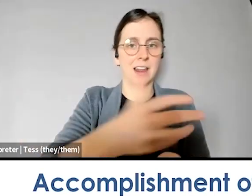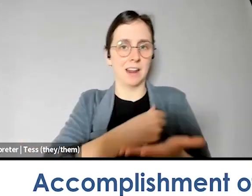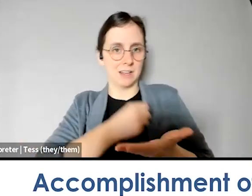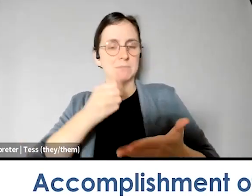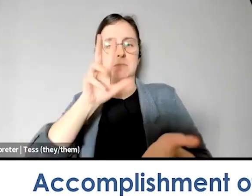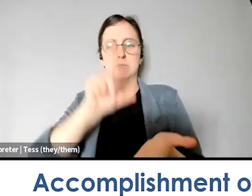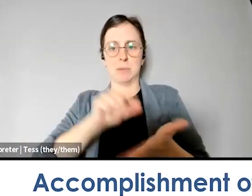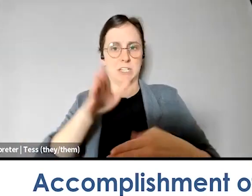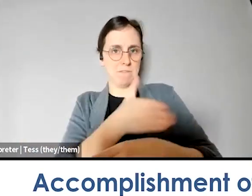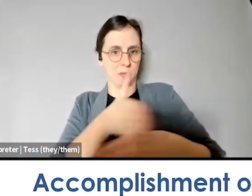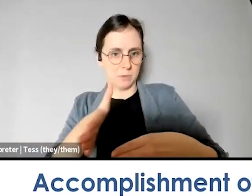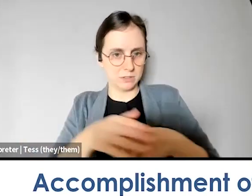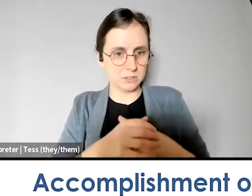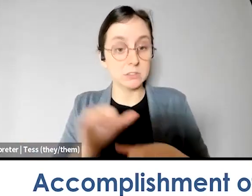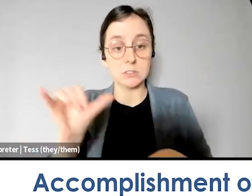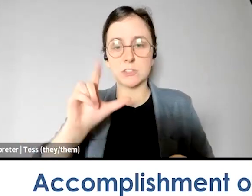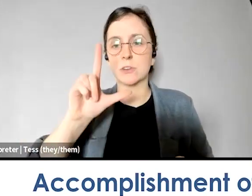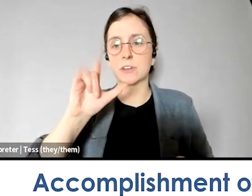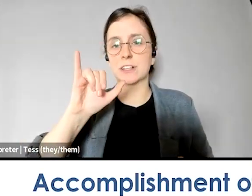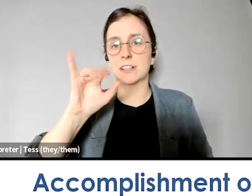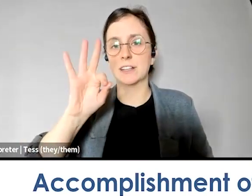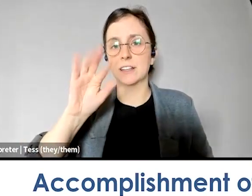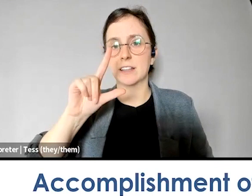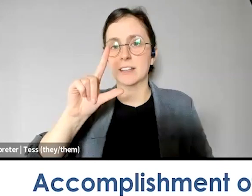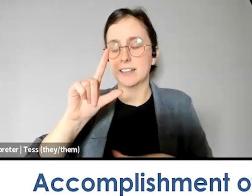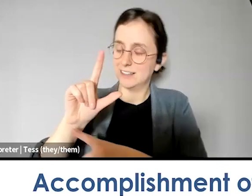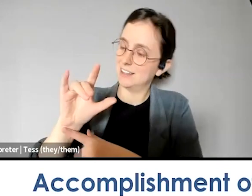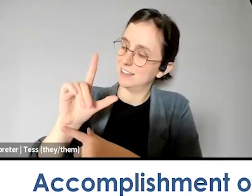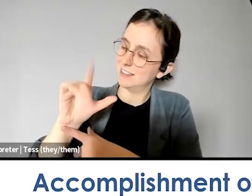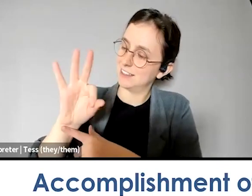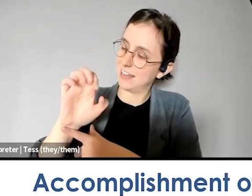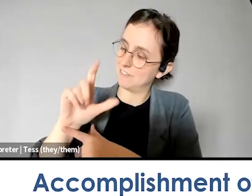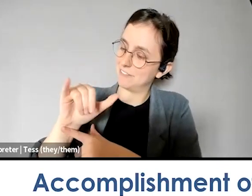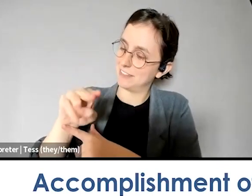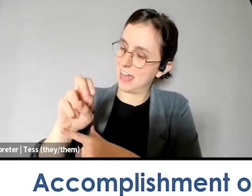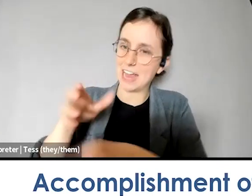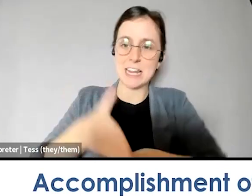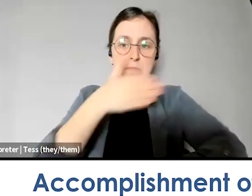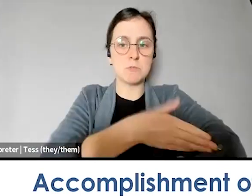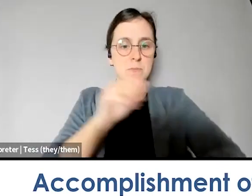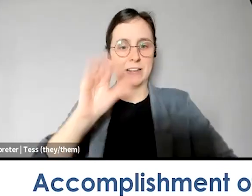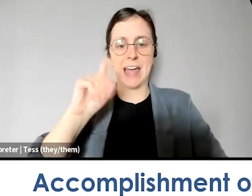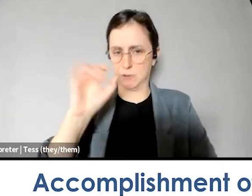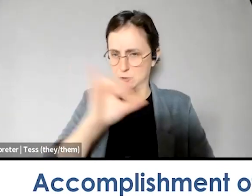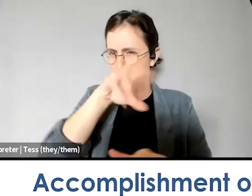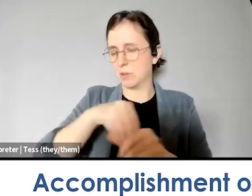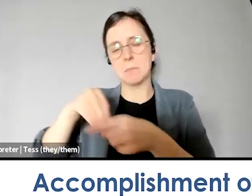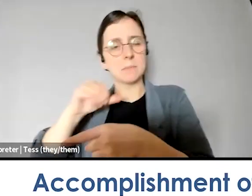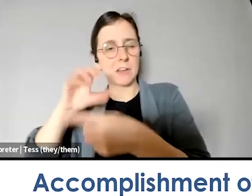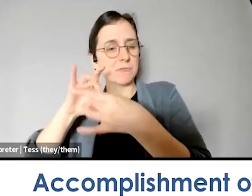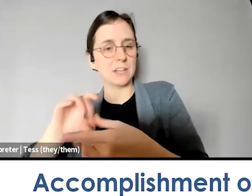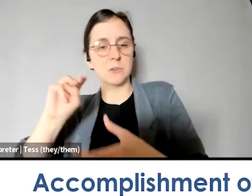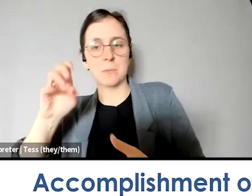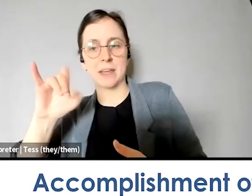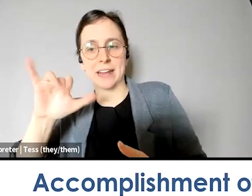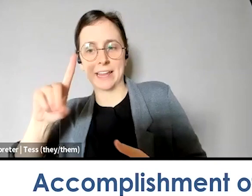Act was also included in this bill. That's not about Medicaid, it's separate, but it's about the Lifeline Laura talked